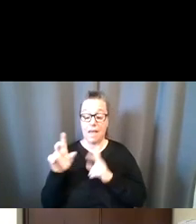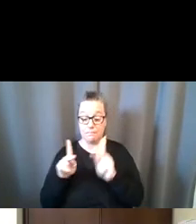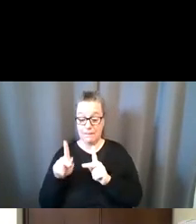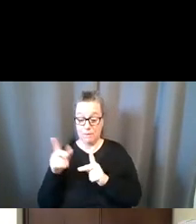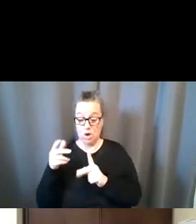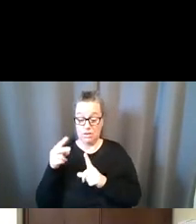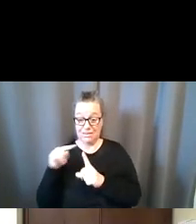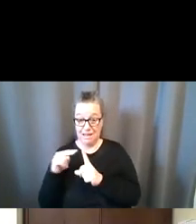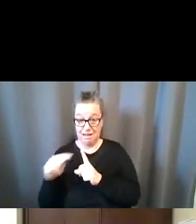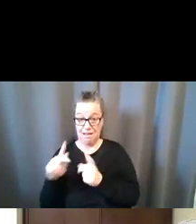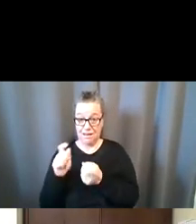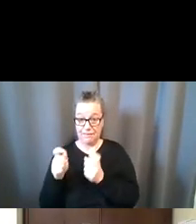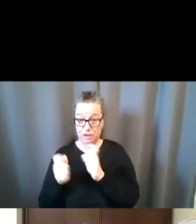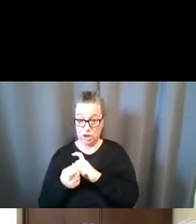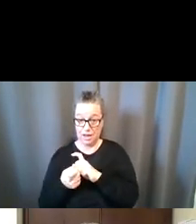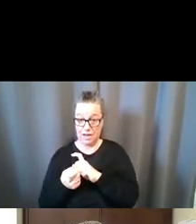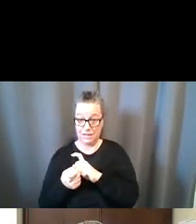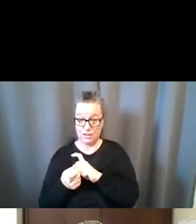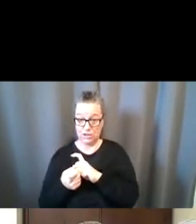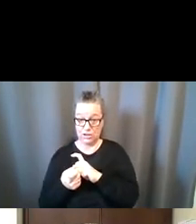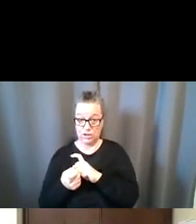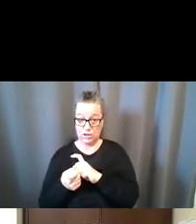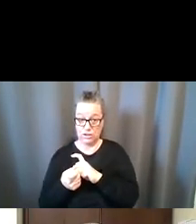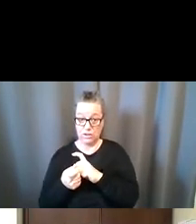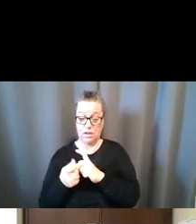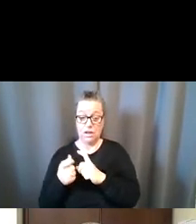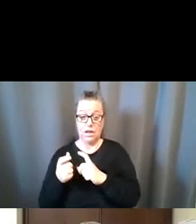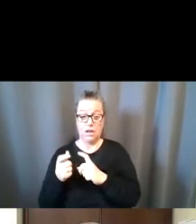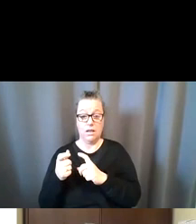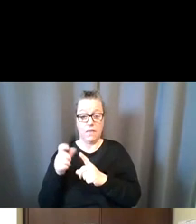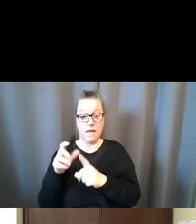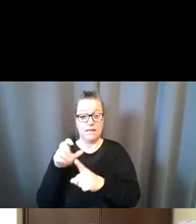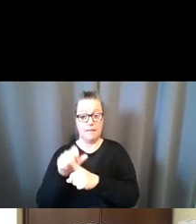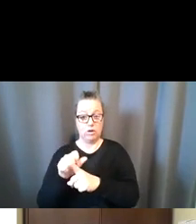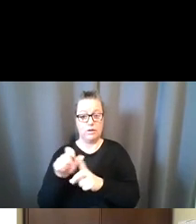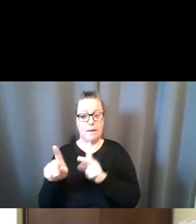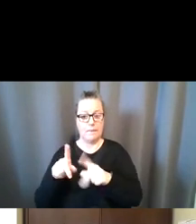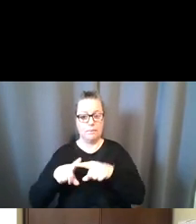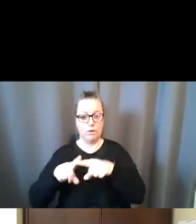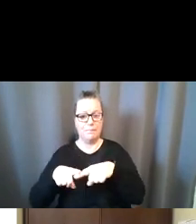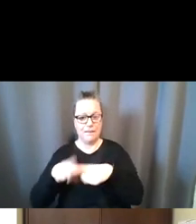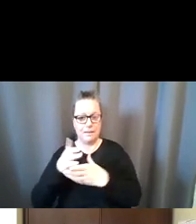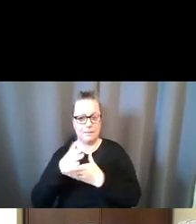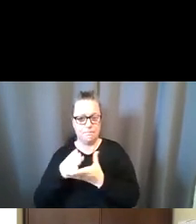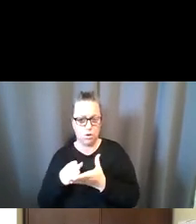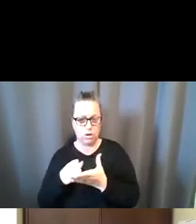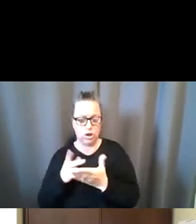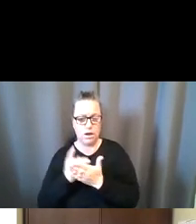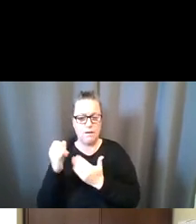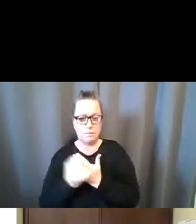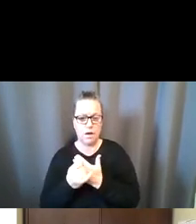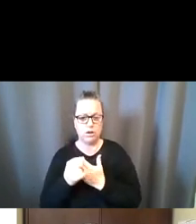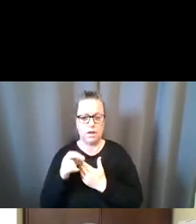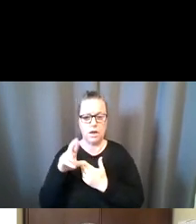is capturing the ROI of change management is capturing that people dependent portion of project